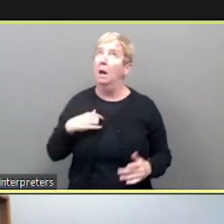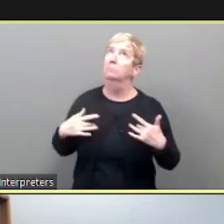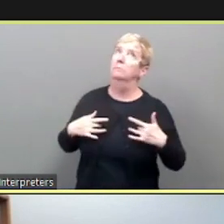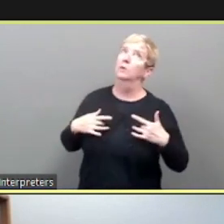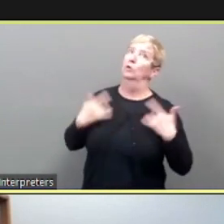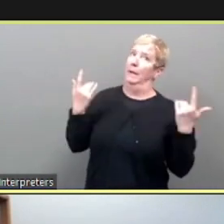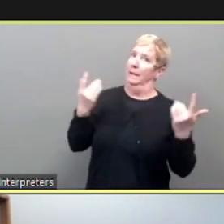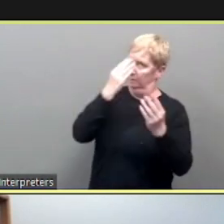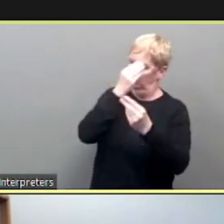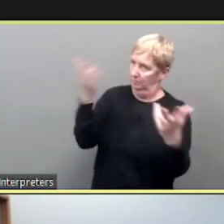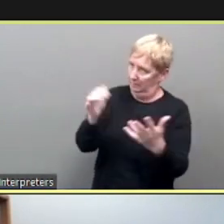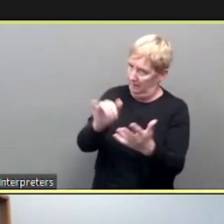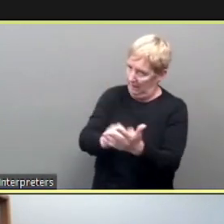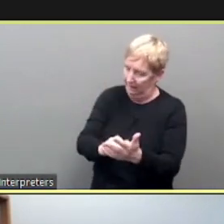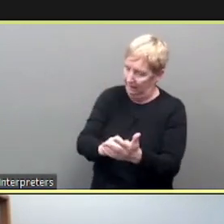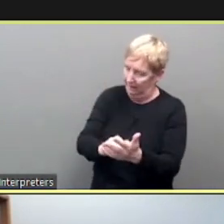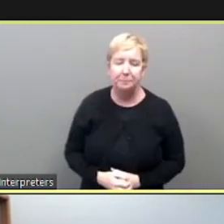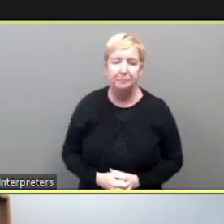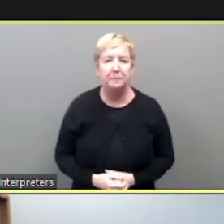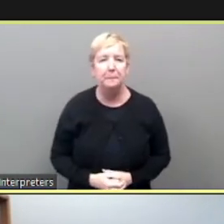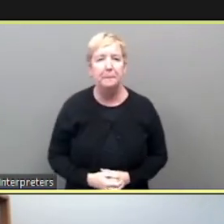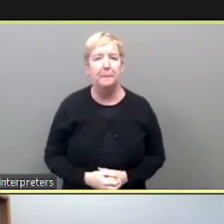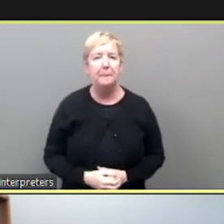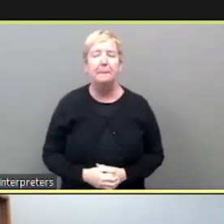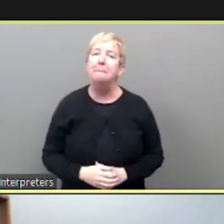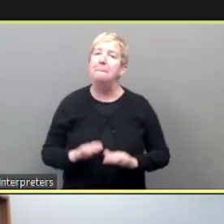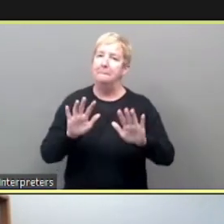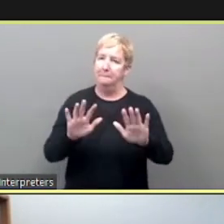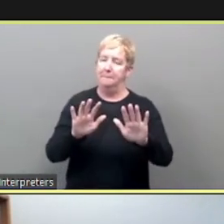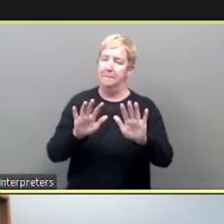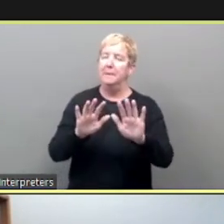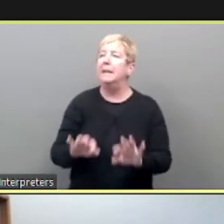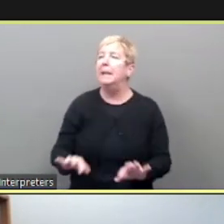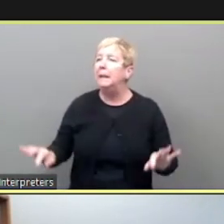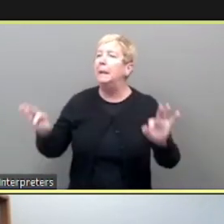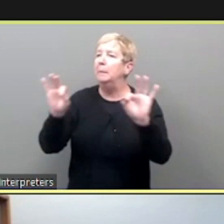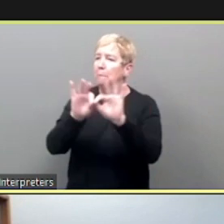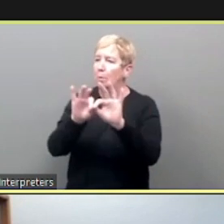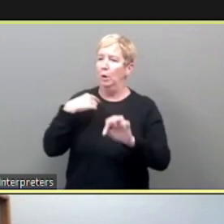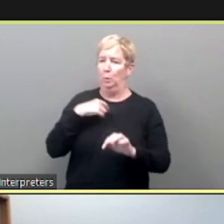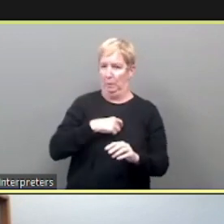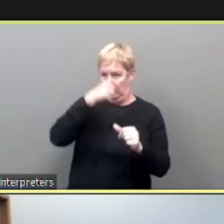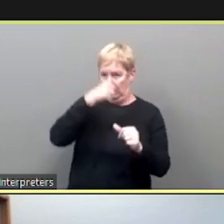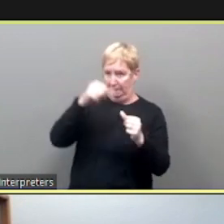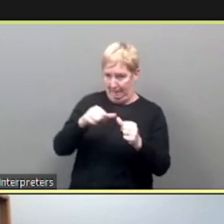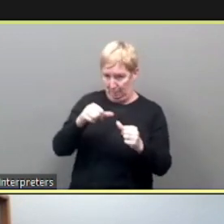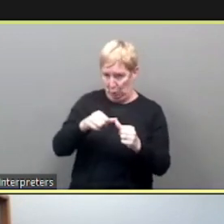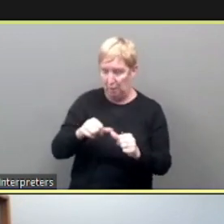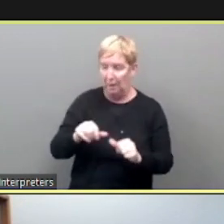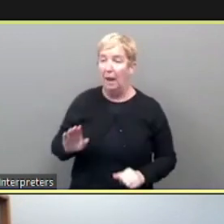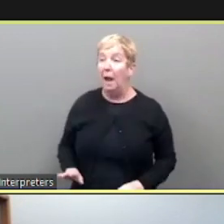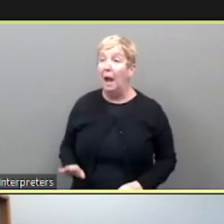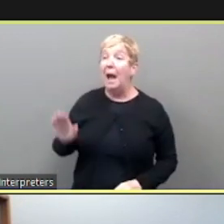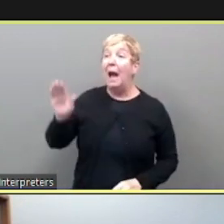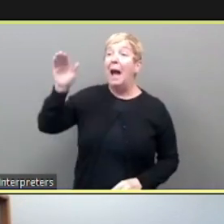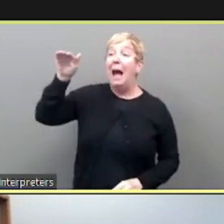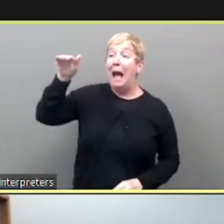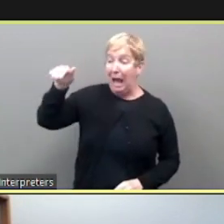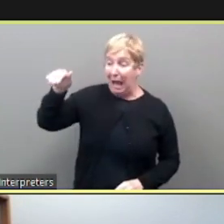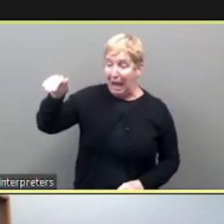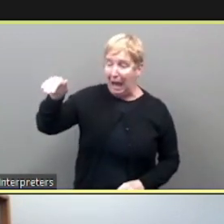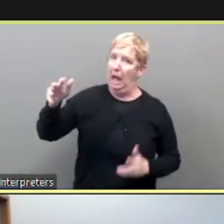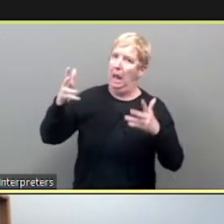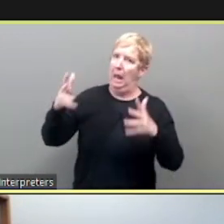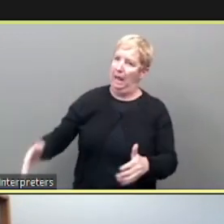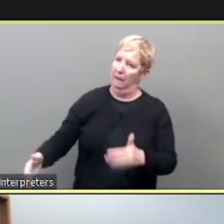report that. But I think it's also important to acknowledge that we may be far from done